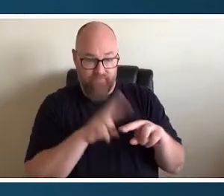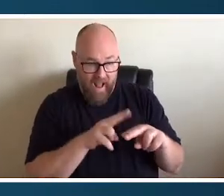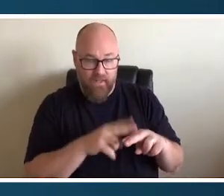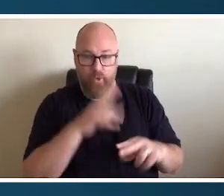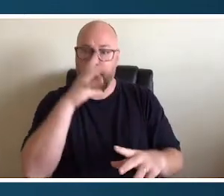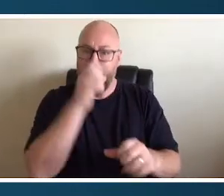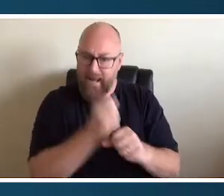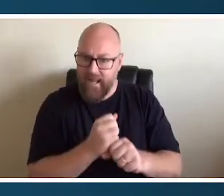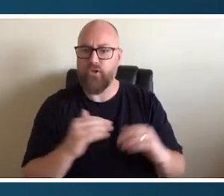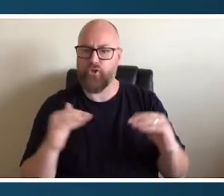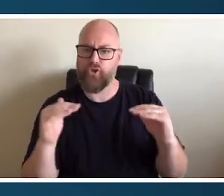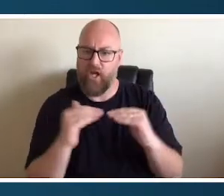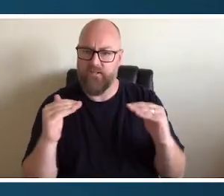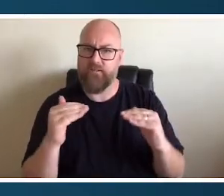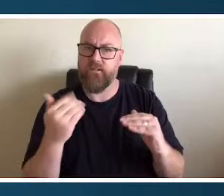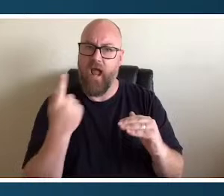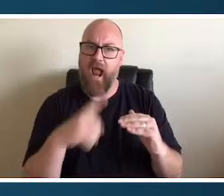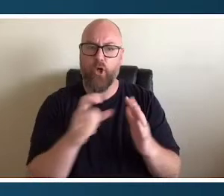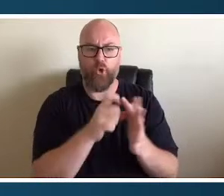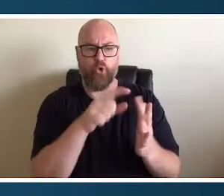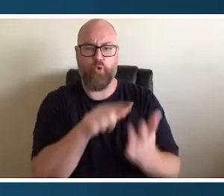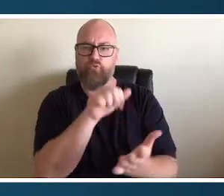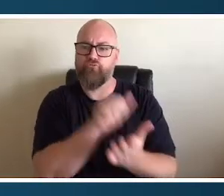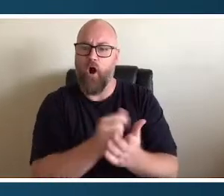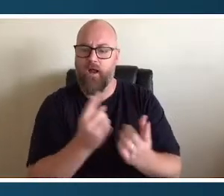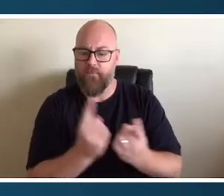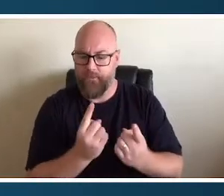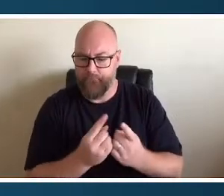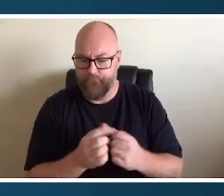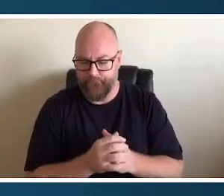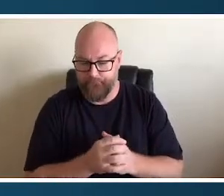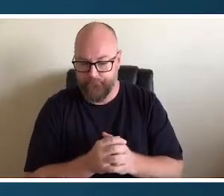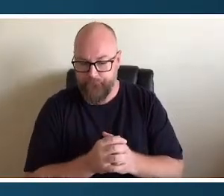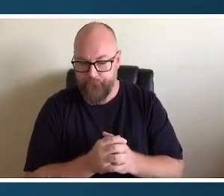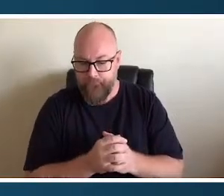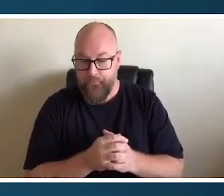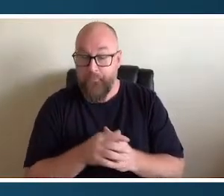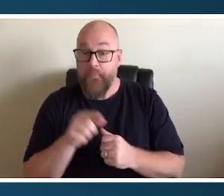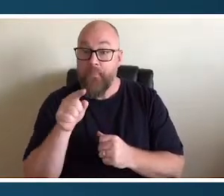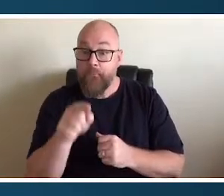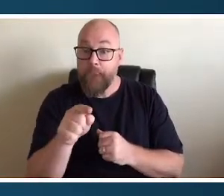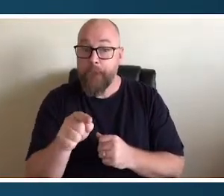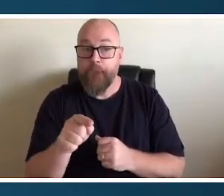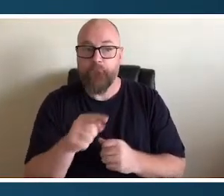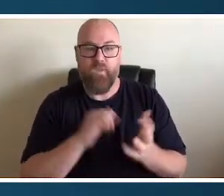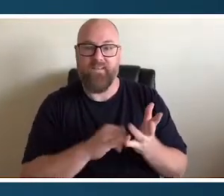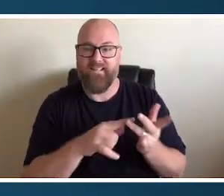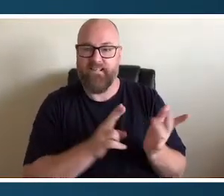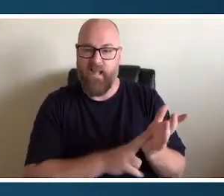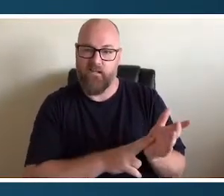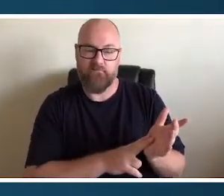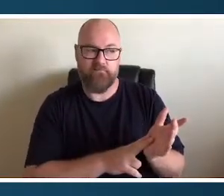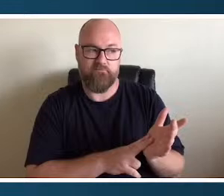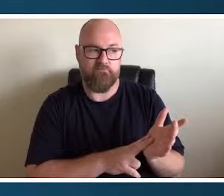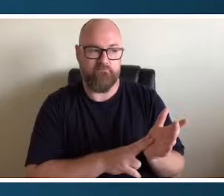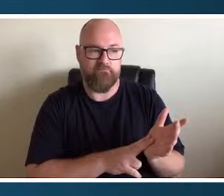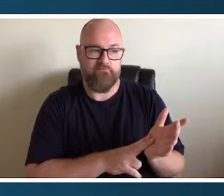of doing the right thing, the son convinced the elderly man to report the theft at the nearest police